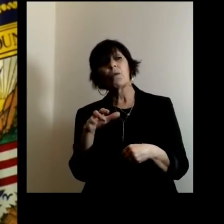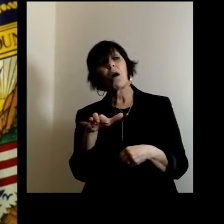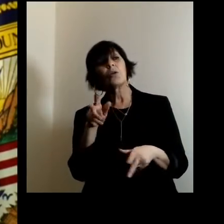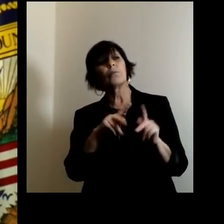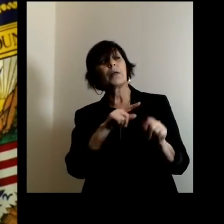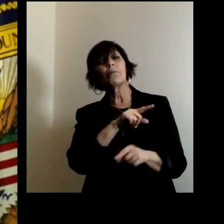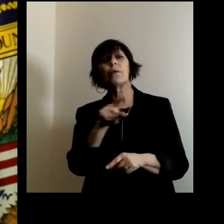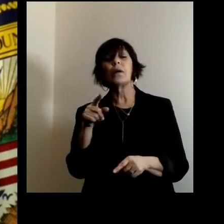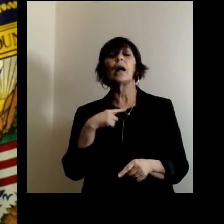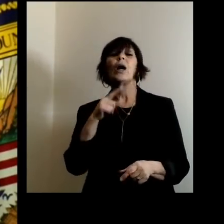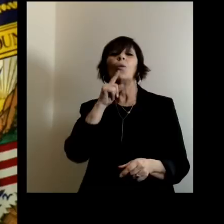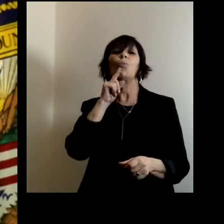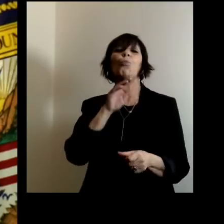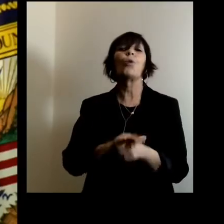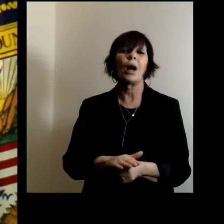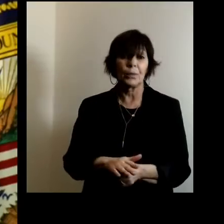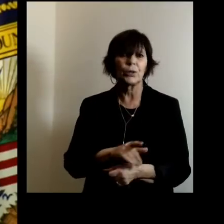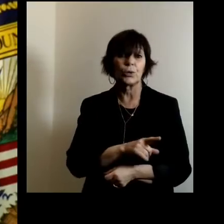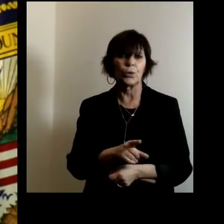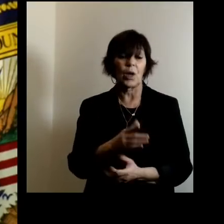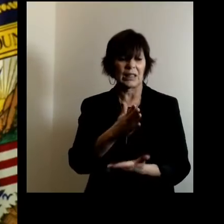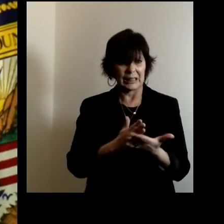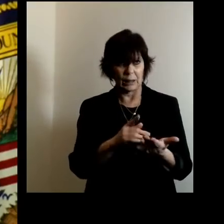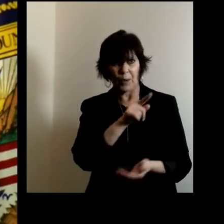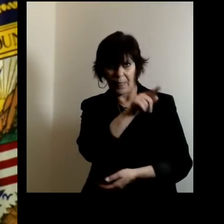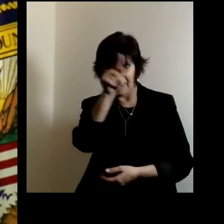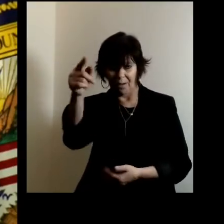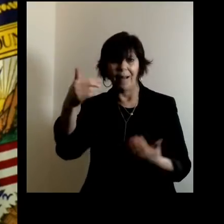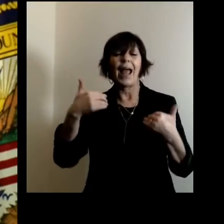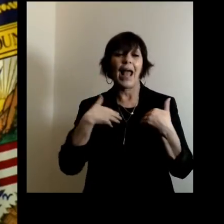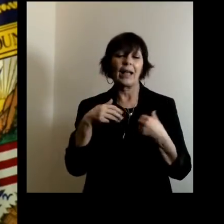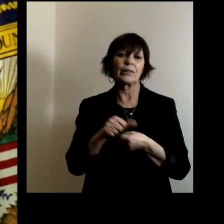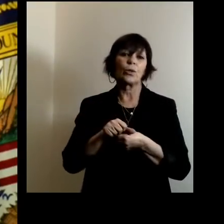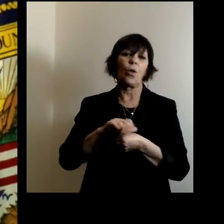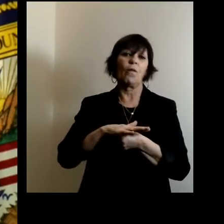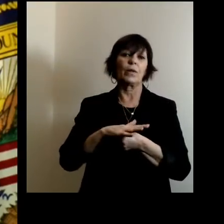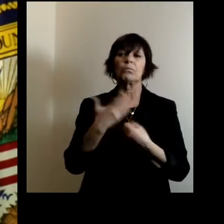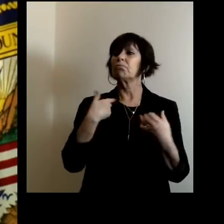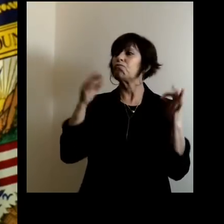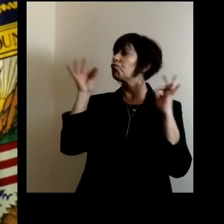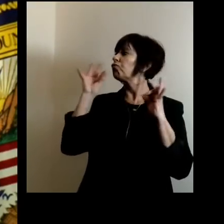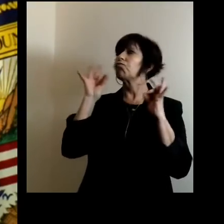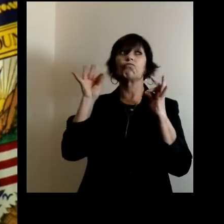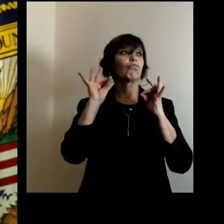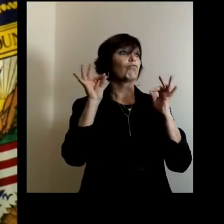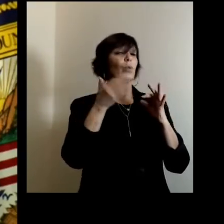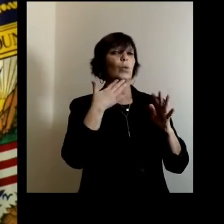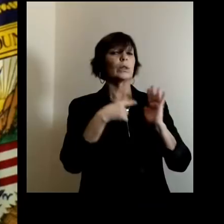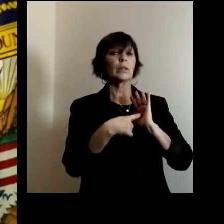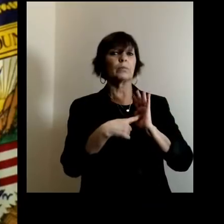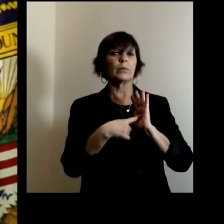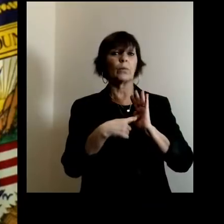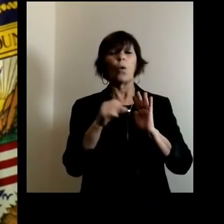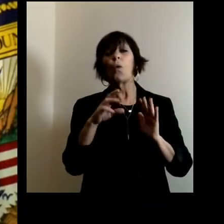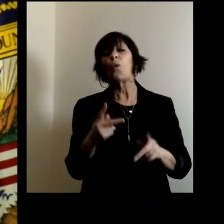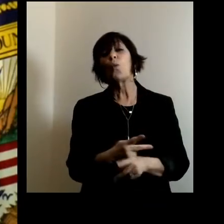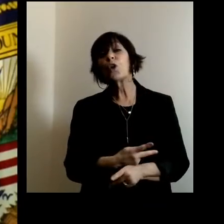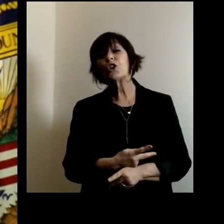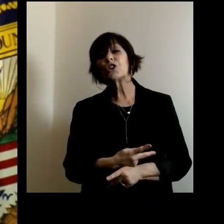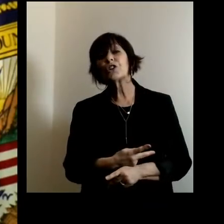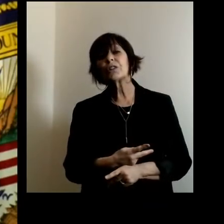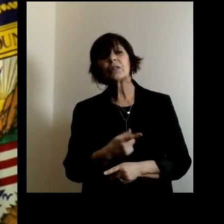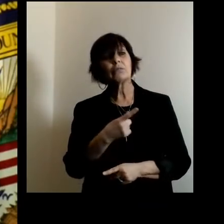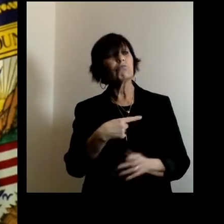in there, I guarantee you there's somebody in there that's got COVID-19. They may not know it. They may be asymptomatic, or worse, they may